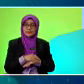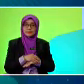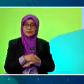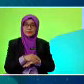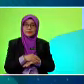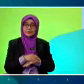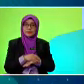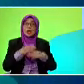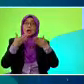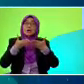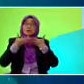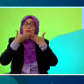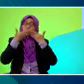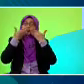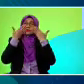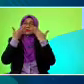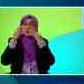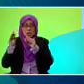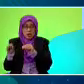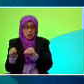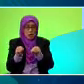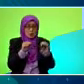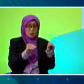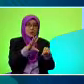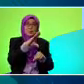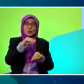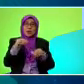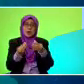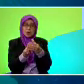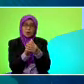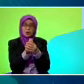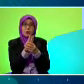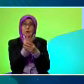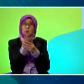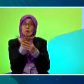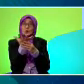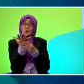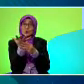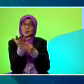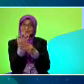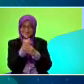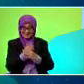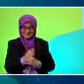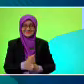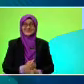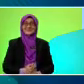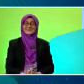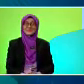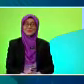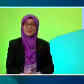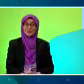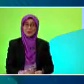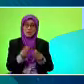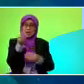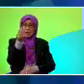Microorganisms breathe, move, and grow. That is right, JD. So you are absolutely right. So